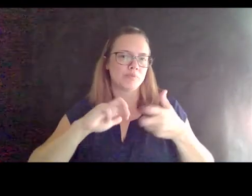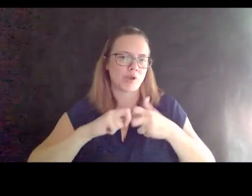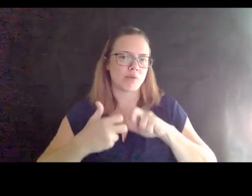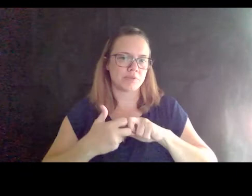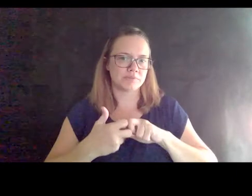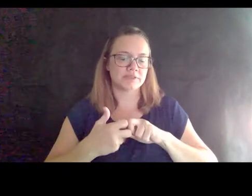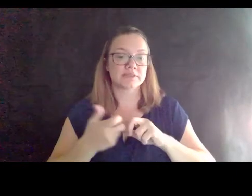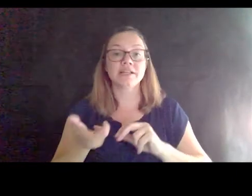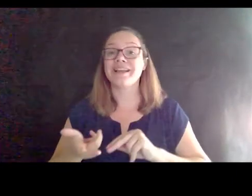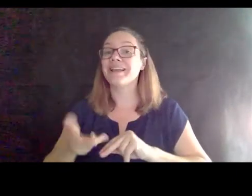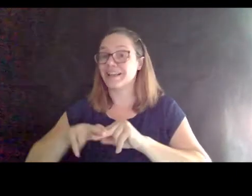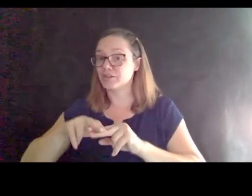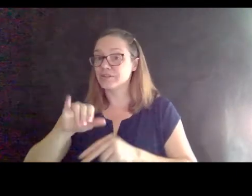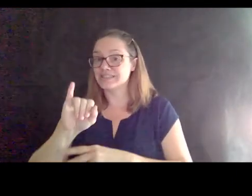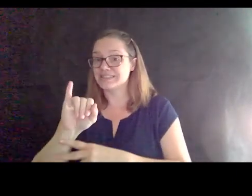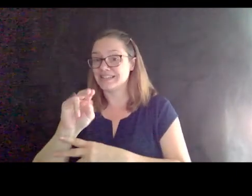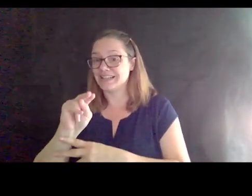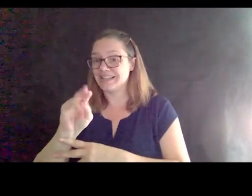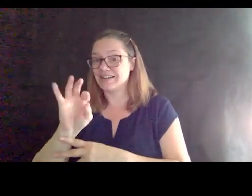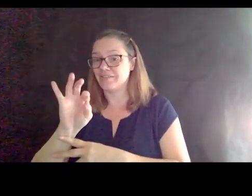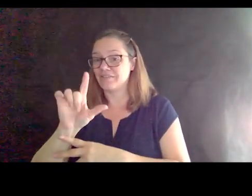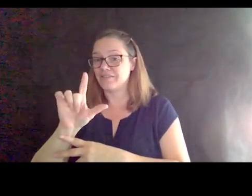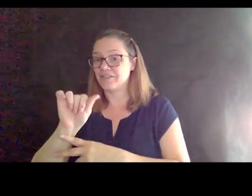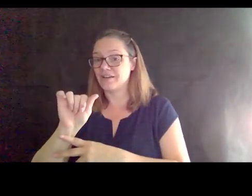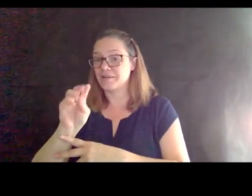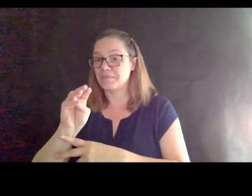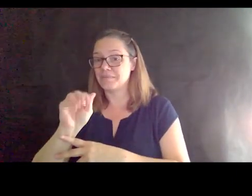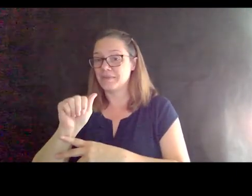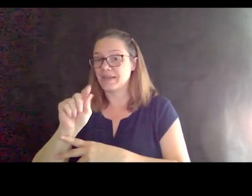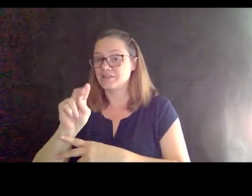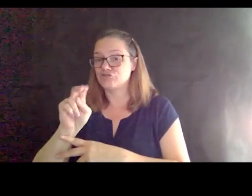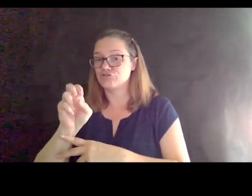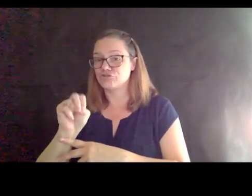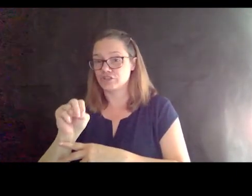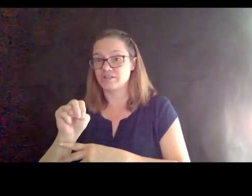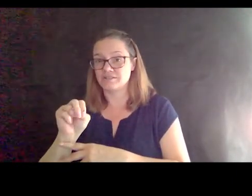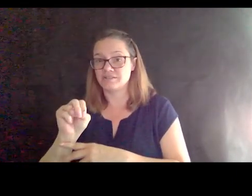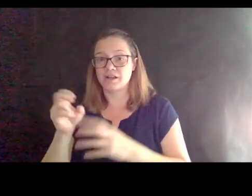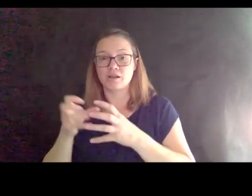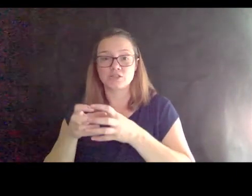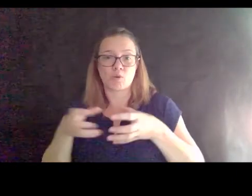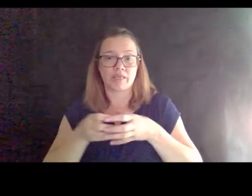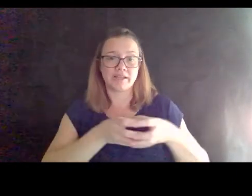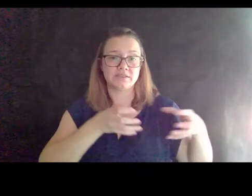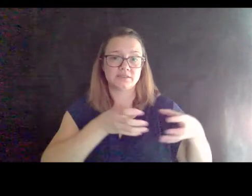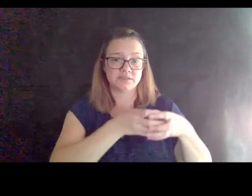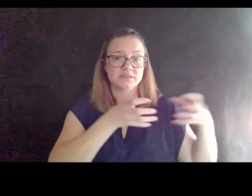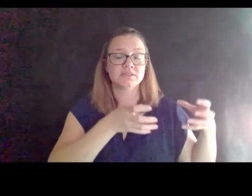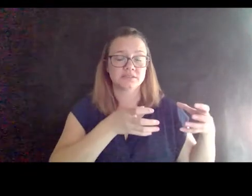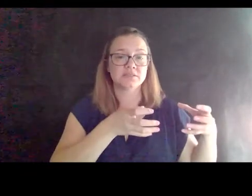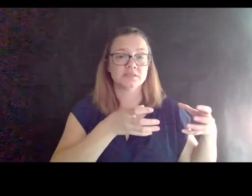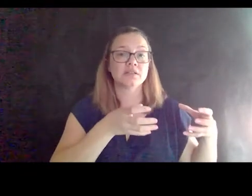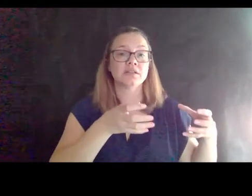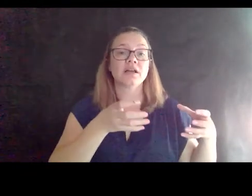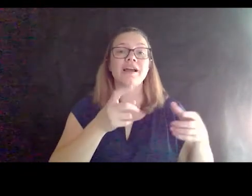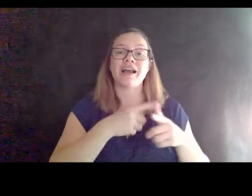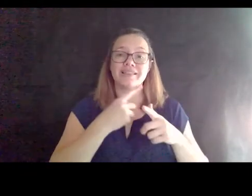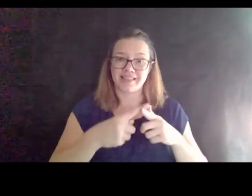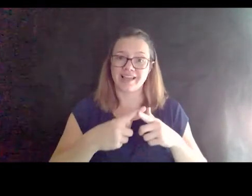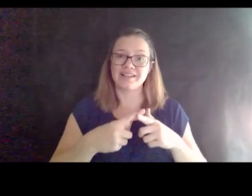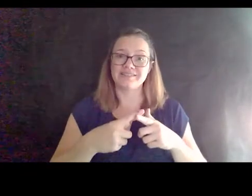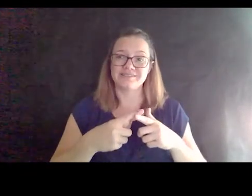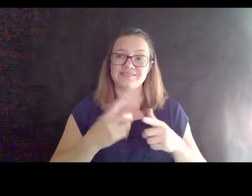Increased inflammation in the body has been linked with oversleeping, which ultimately leads to